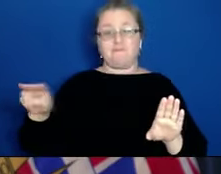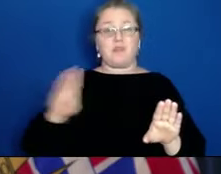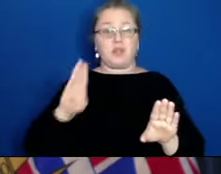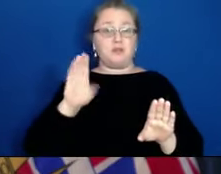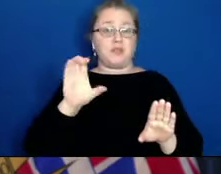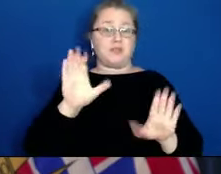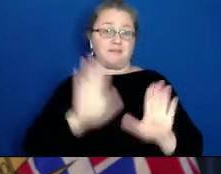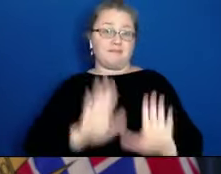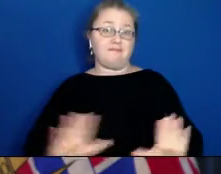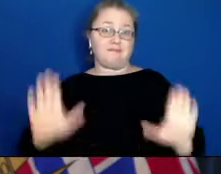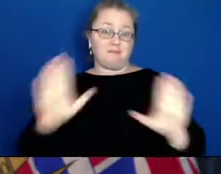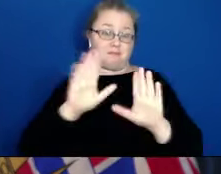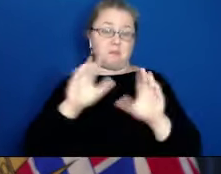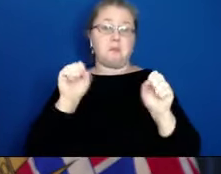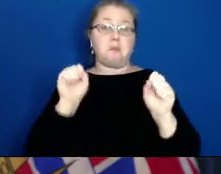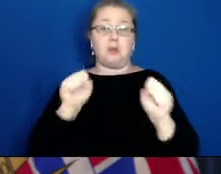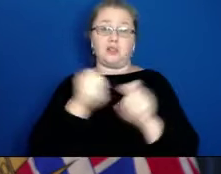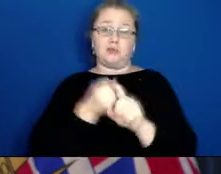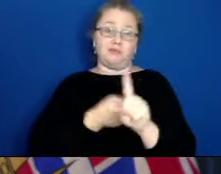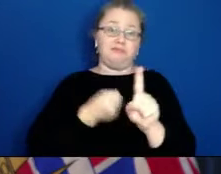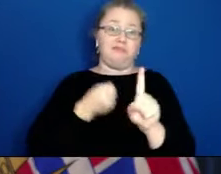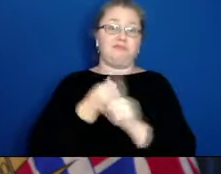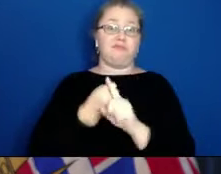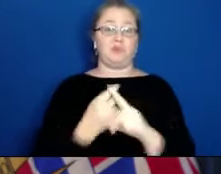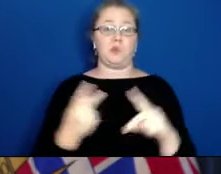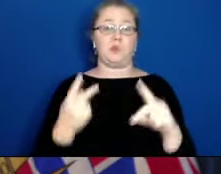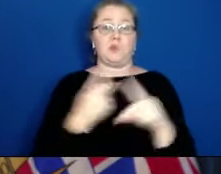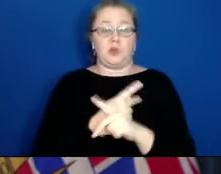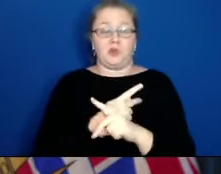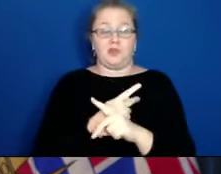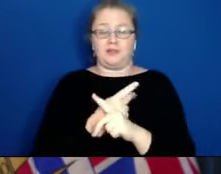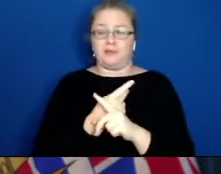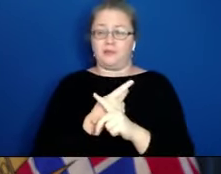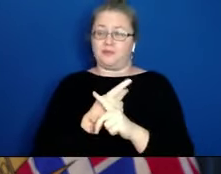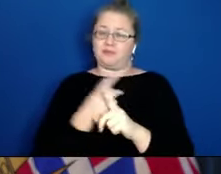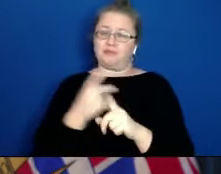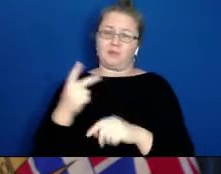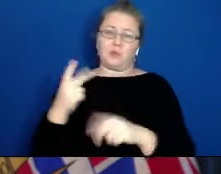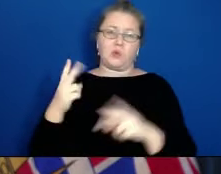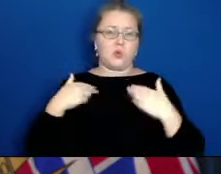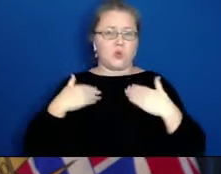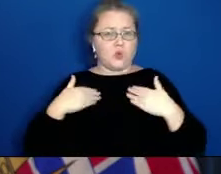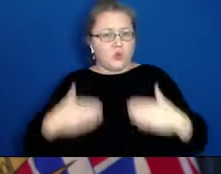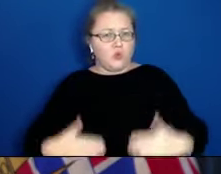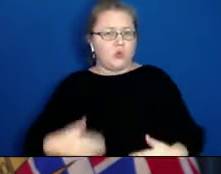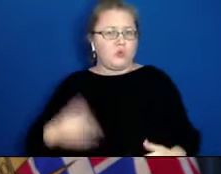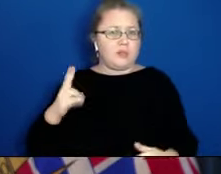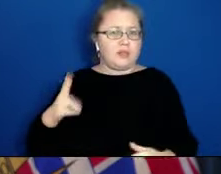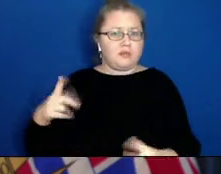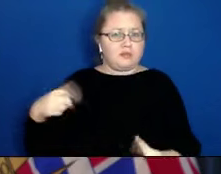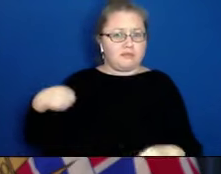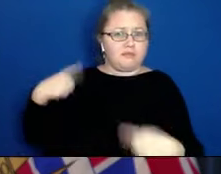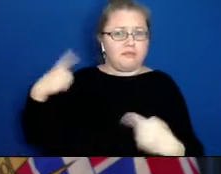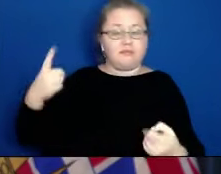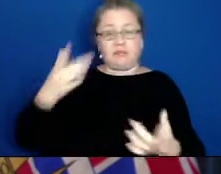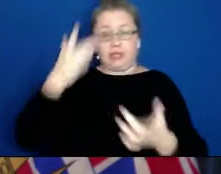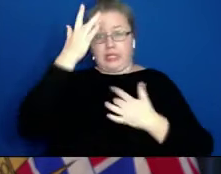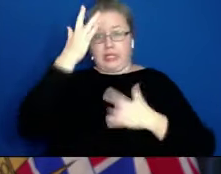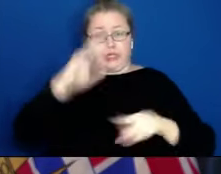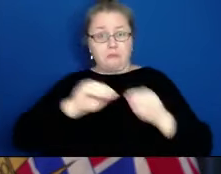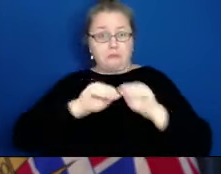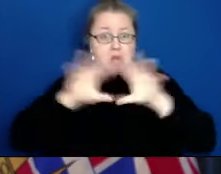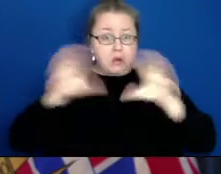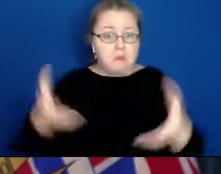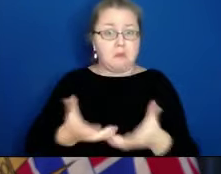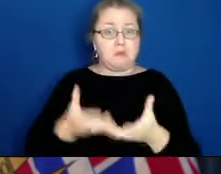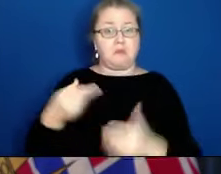that every pandemic that we've ever had has had more than one wave. And this has been proving